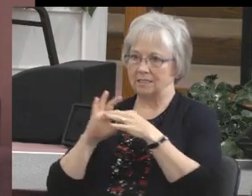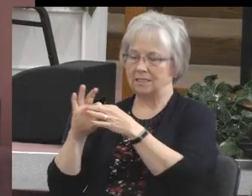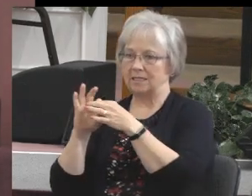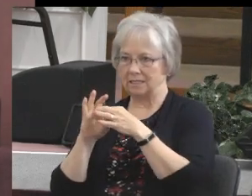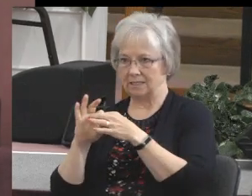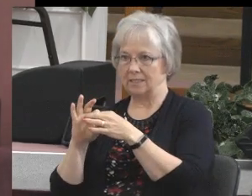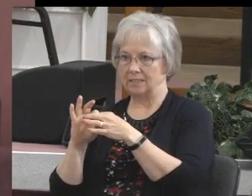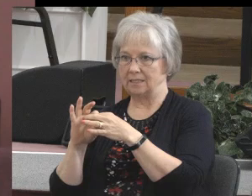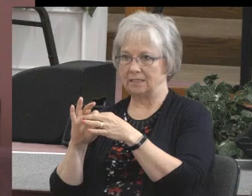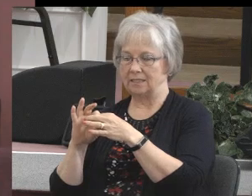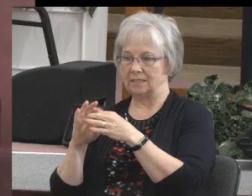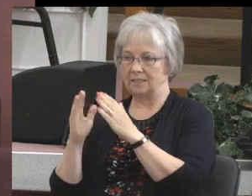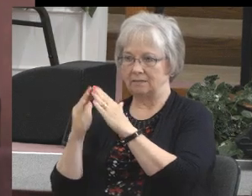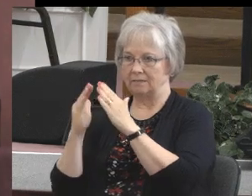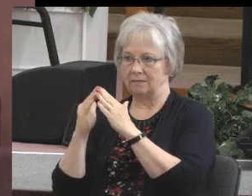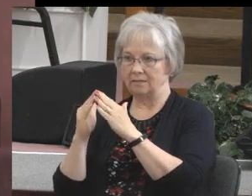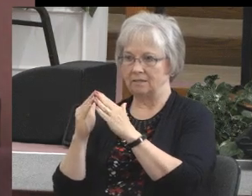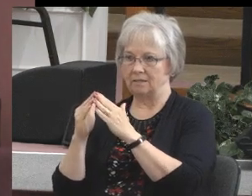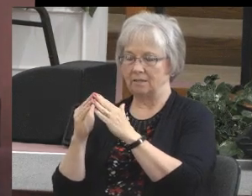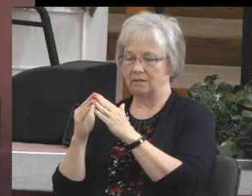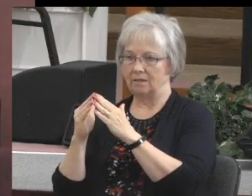And we need to stand for that.